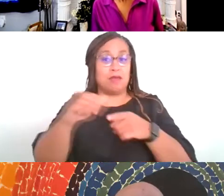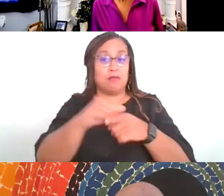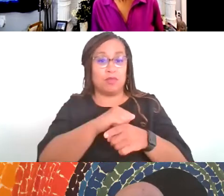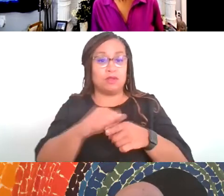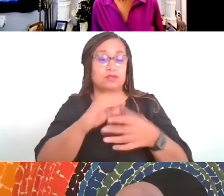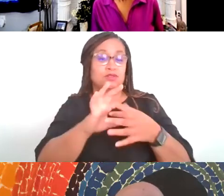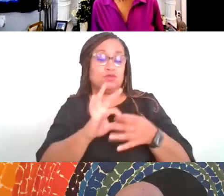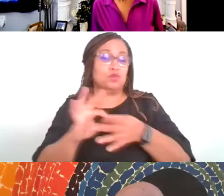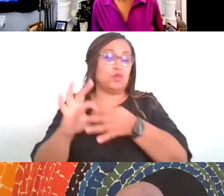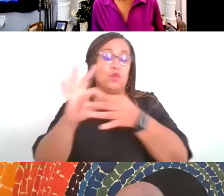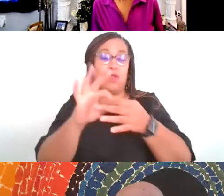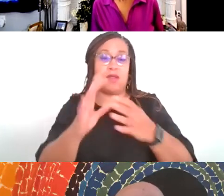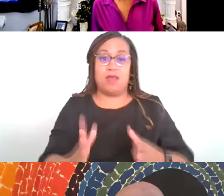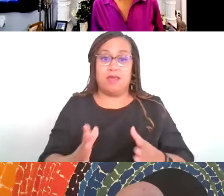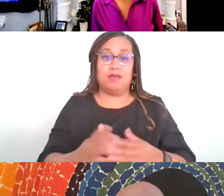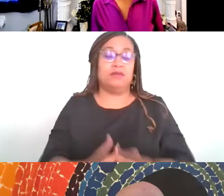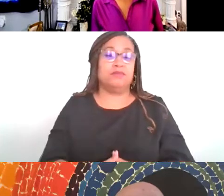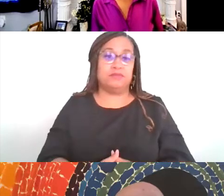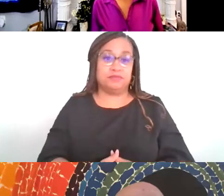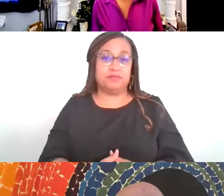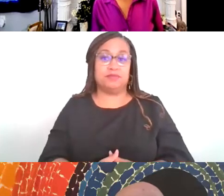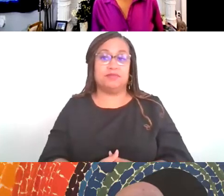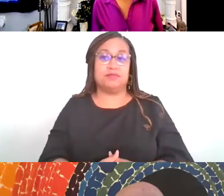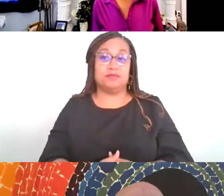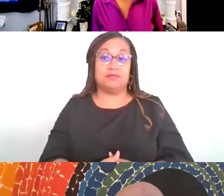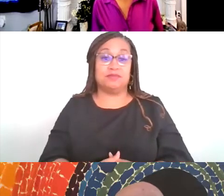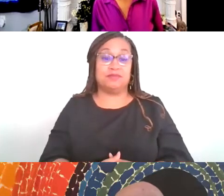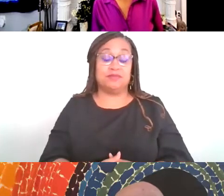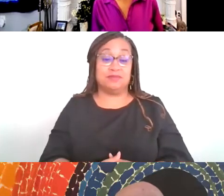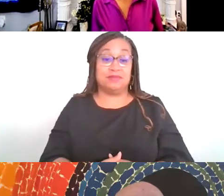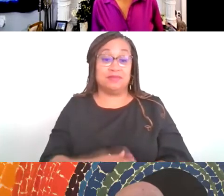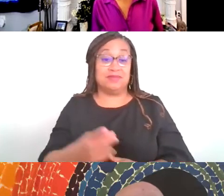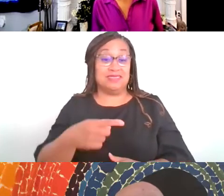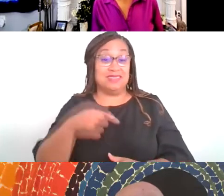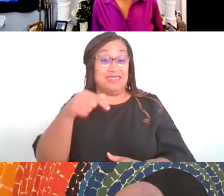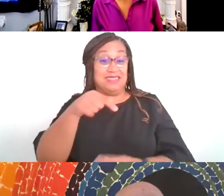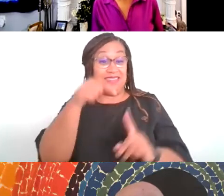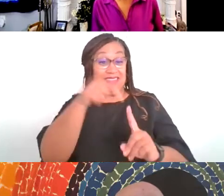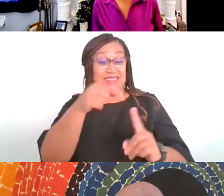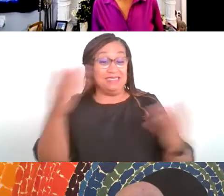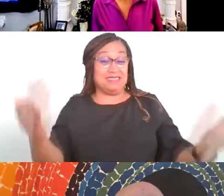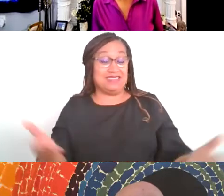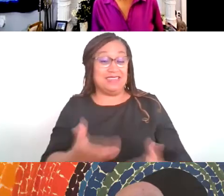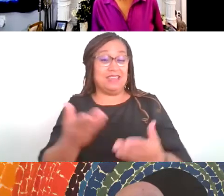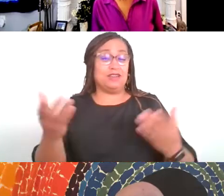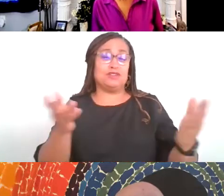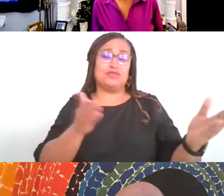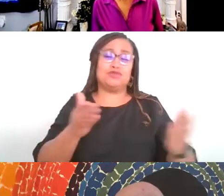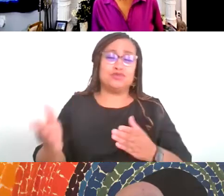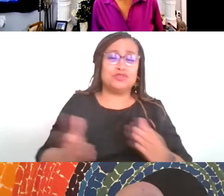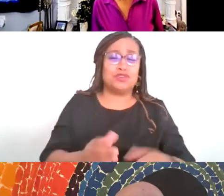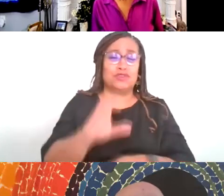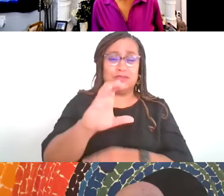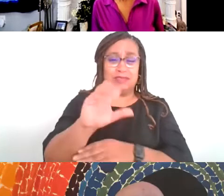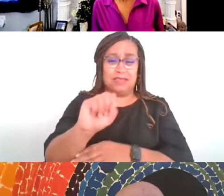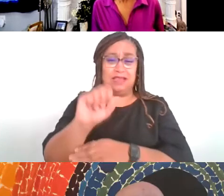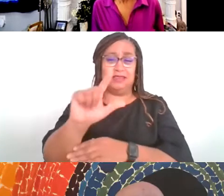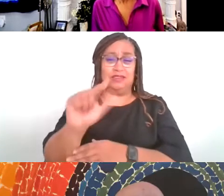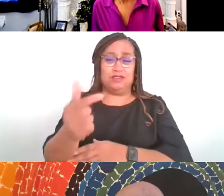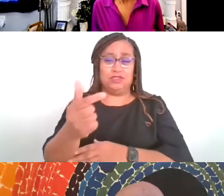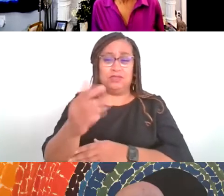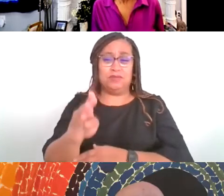Coordinator. He is here to serve the community of CSL Greater Baltimore and